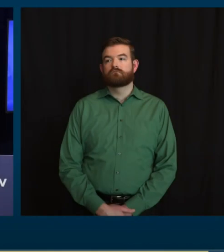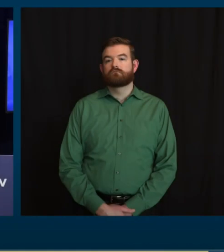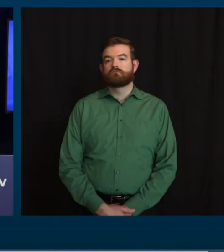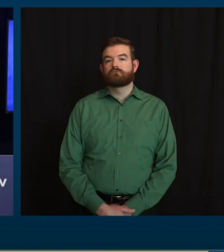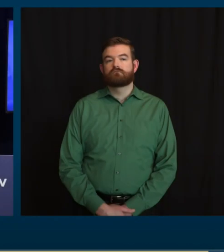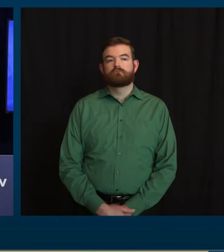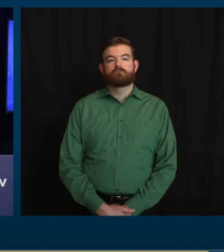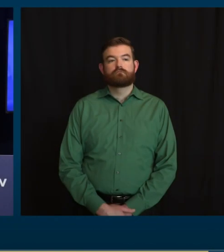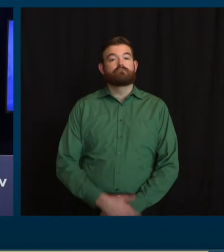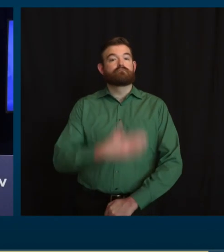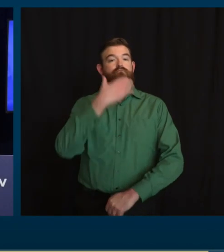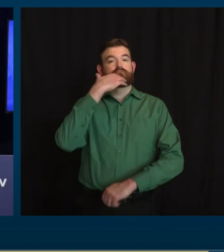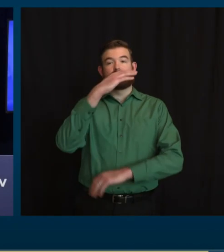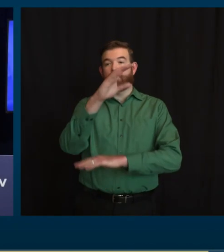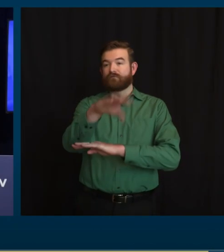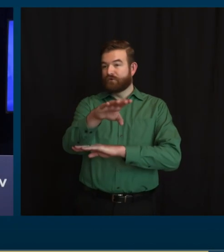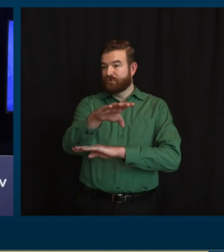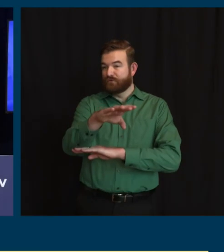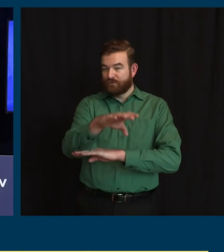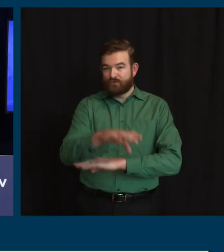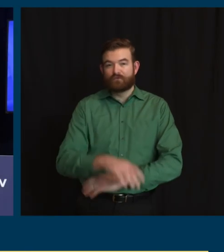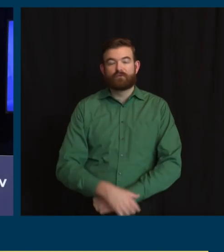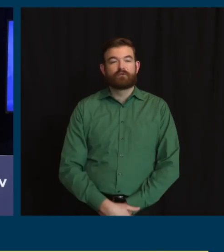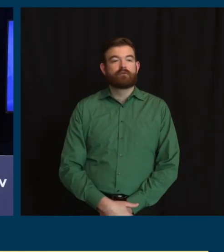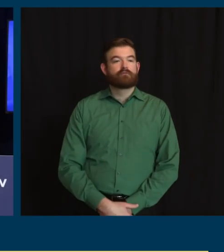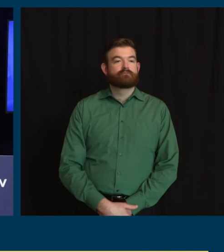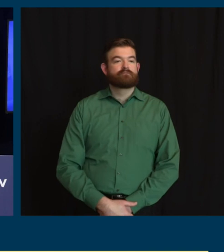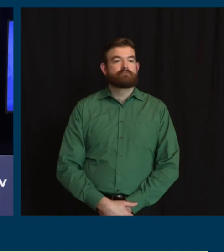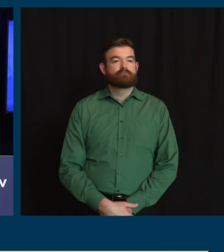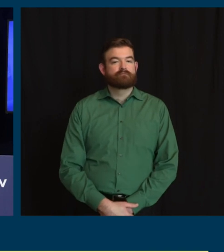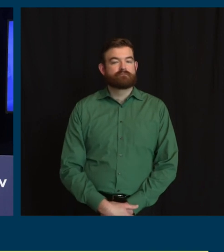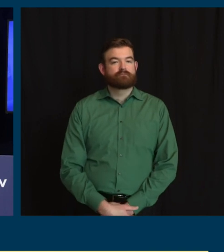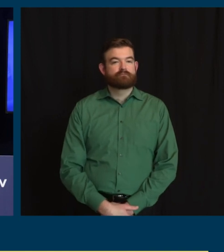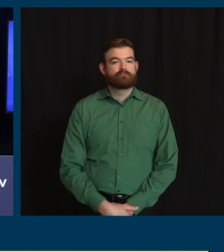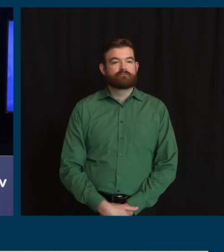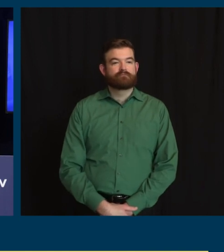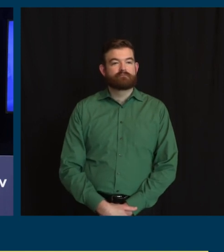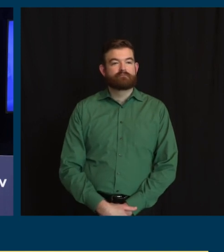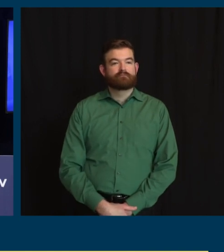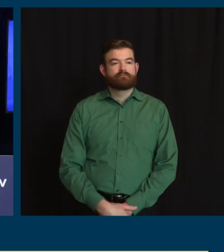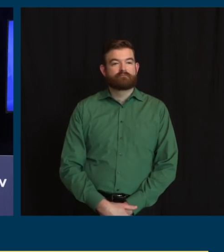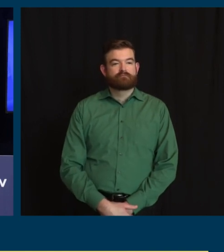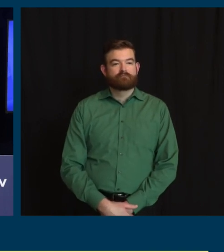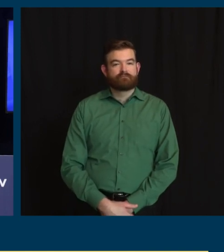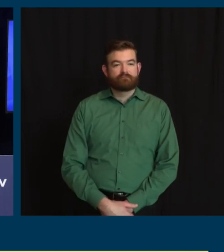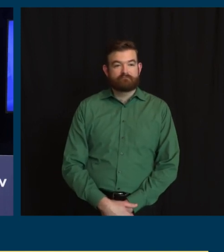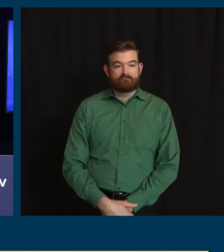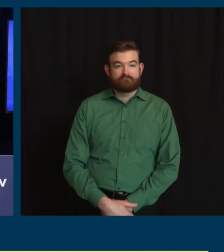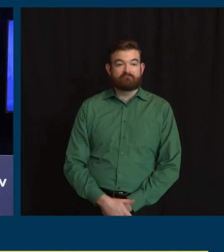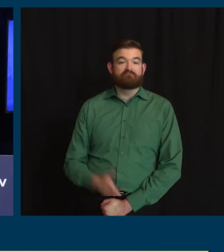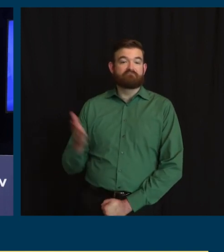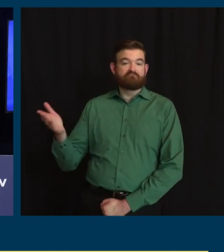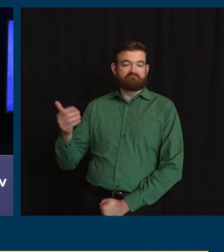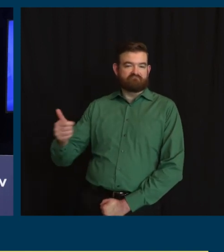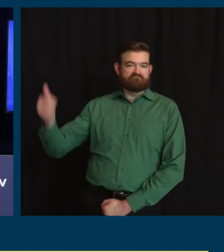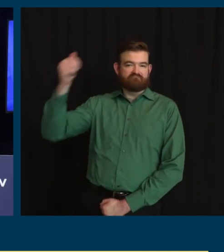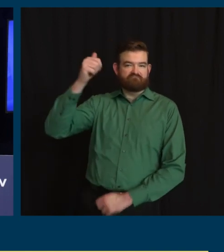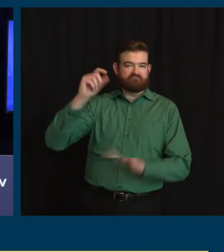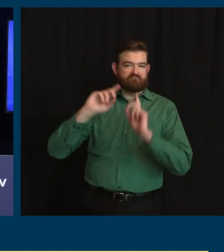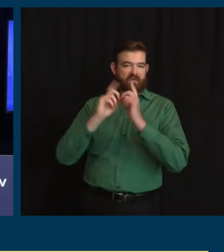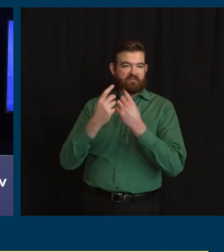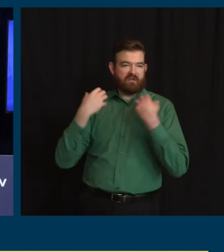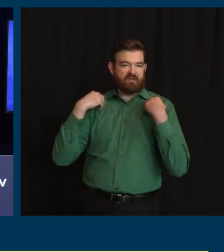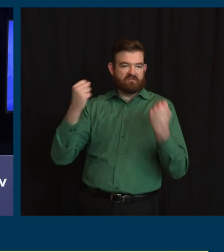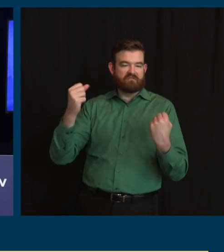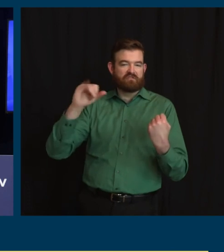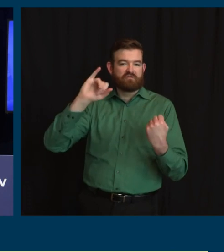Good afternoon, everyone. I'm honored to be joined by the woman to my right who needs no introduction, the Commissioner of the Department of Health, Judy